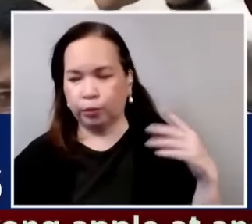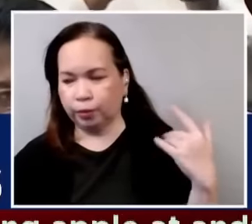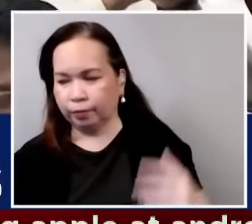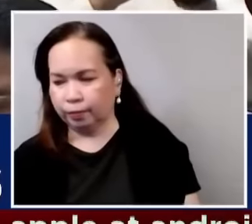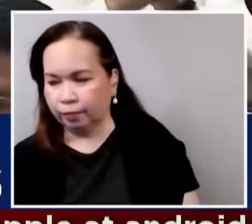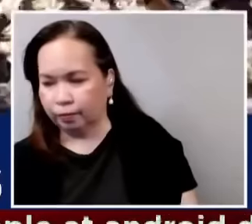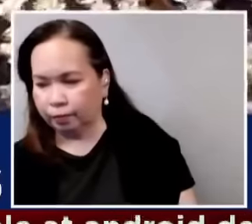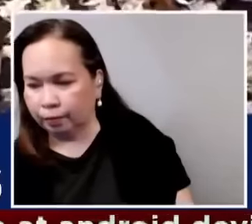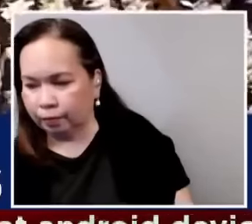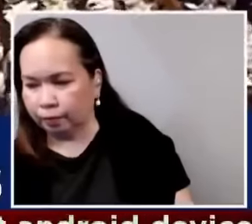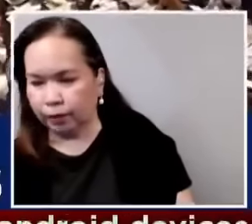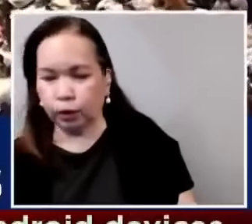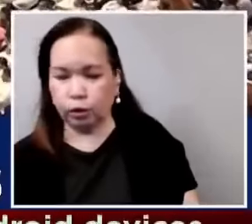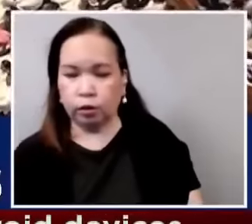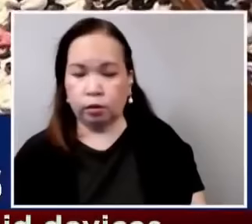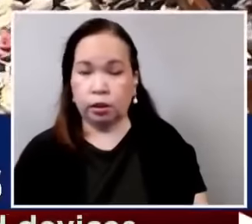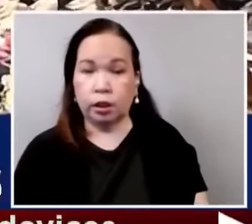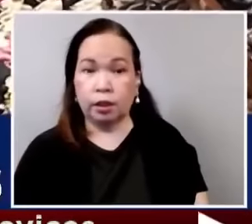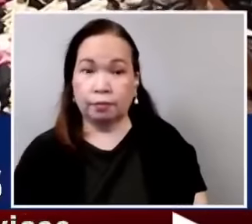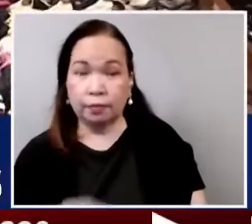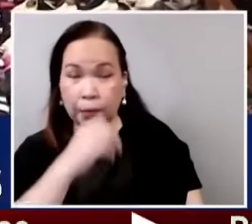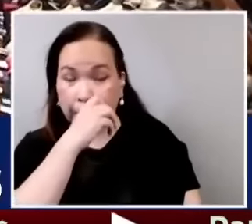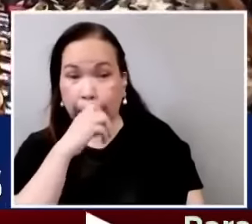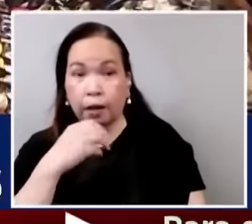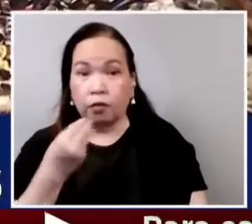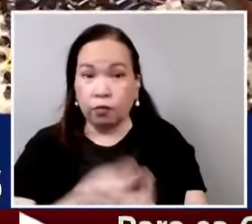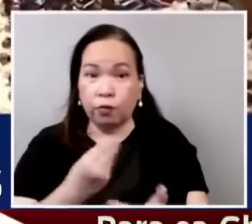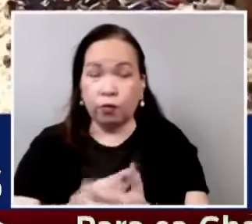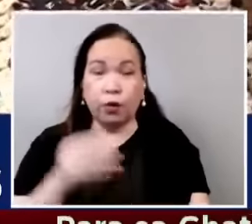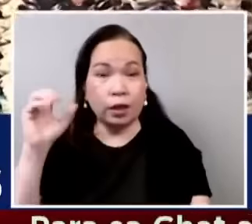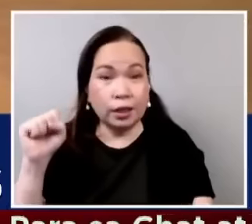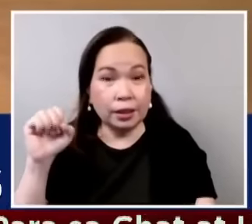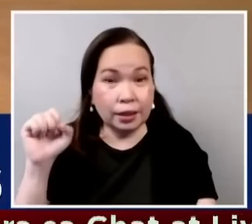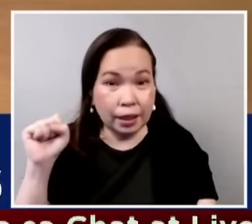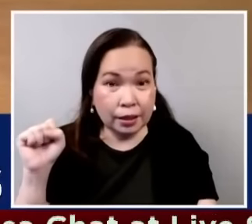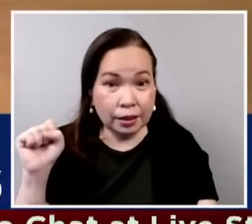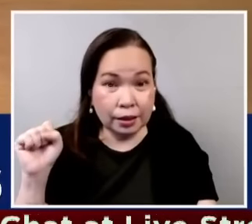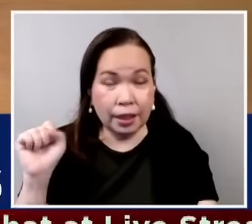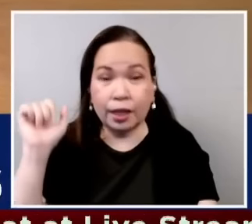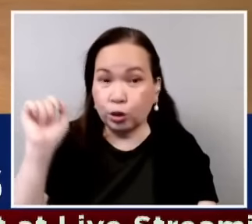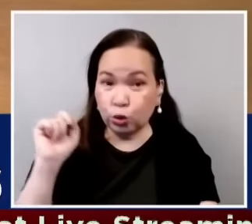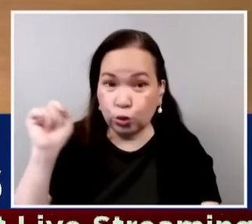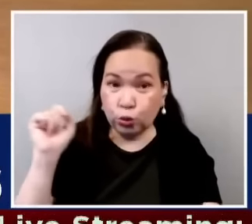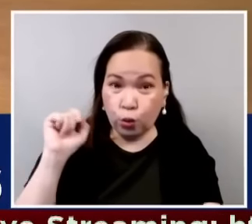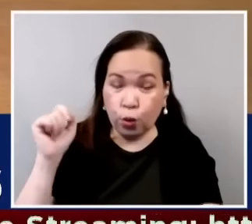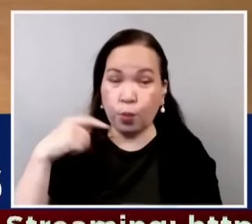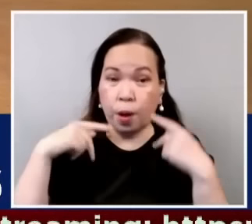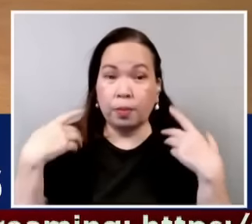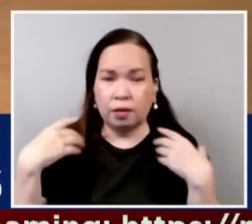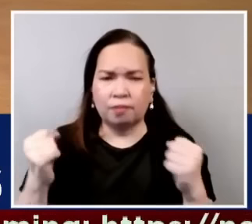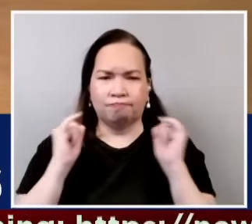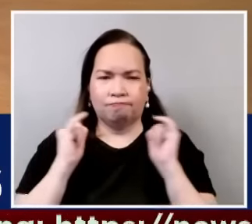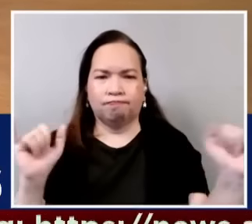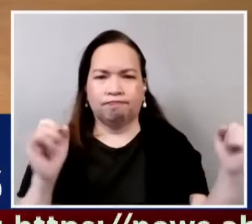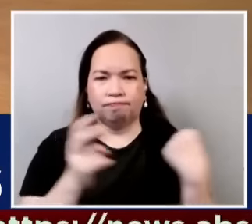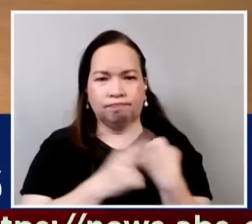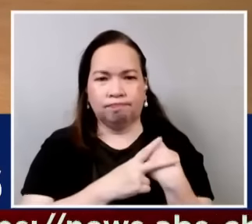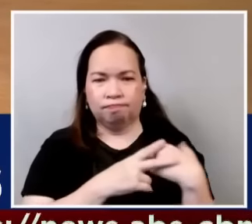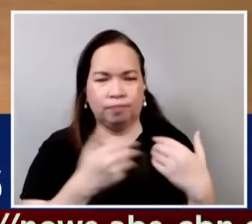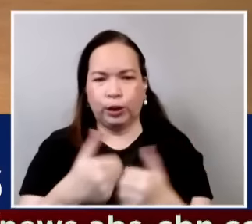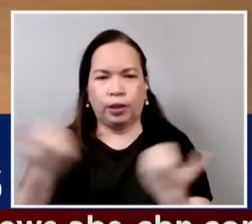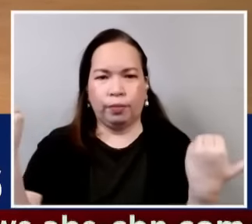The funds for the social security and public health insurance of our people shall remain intact and